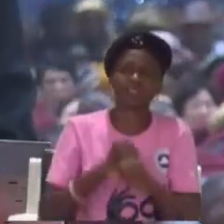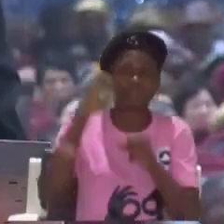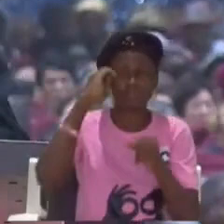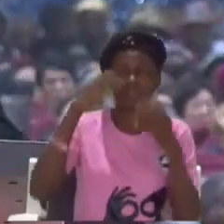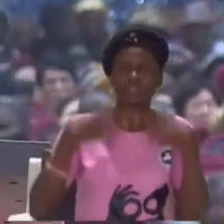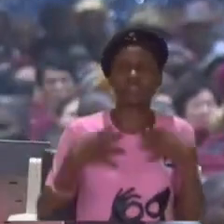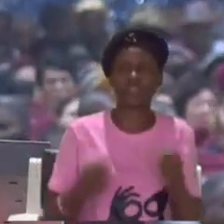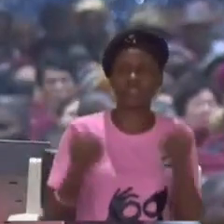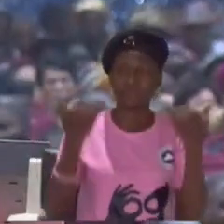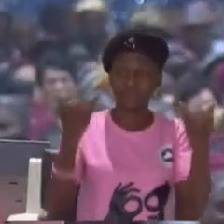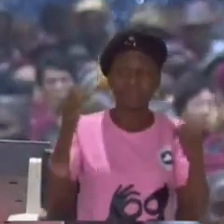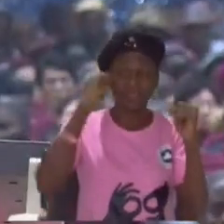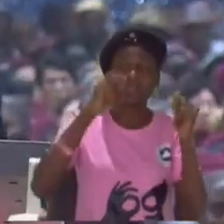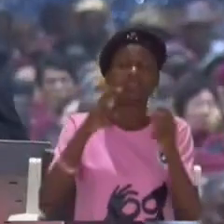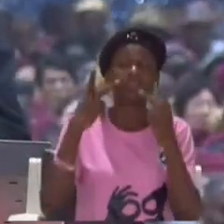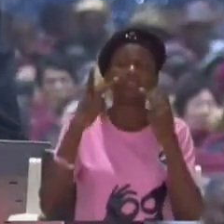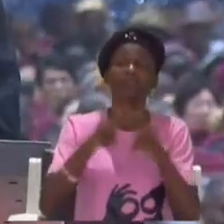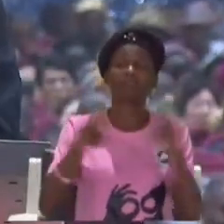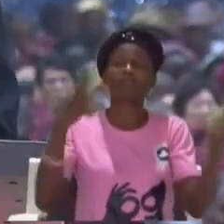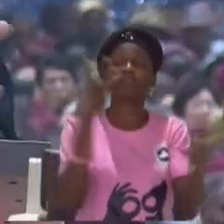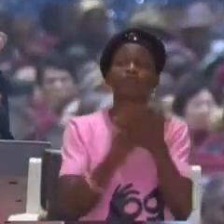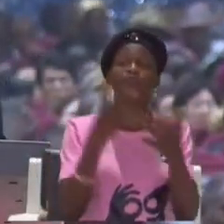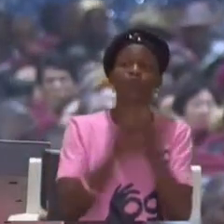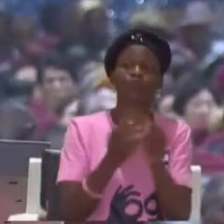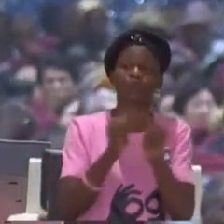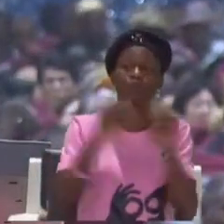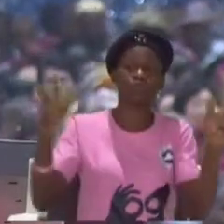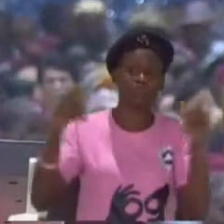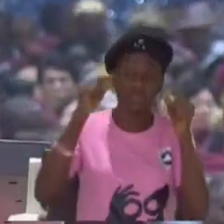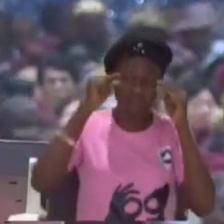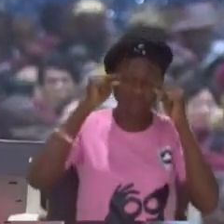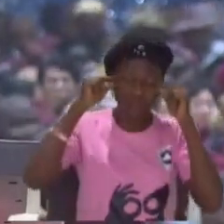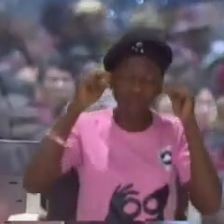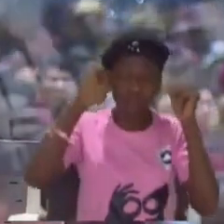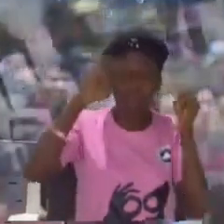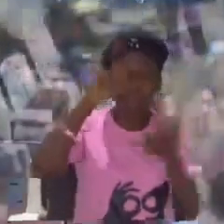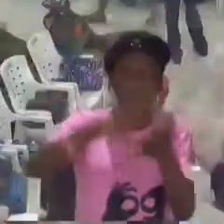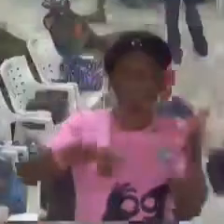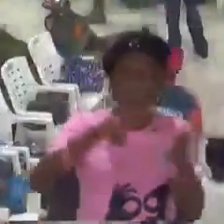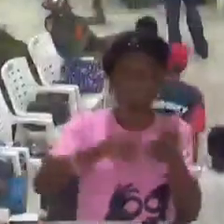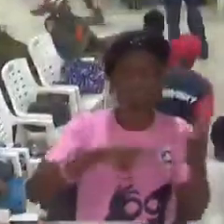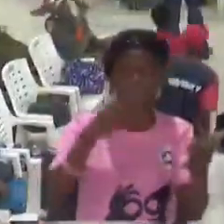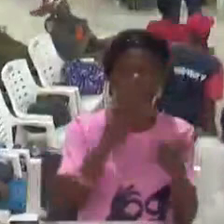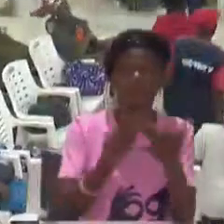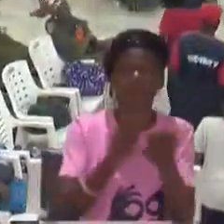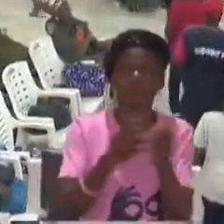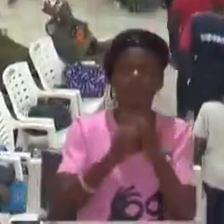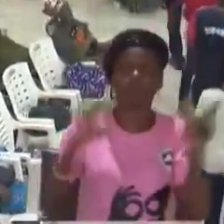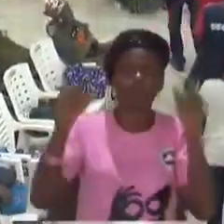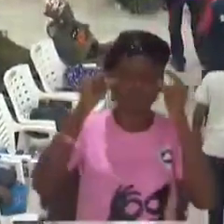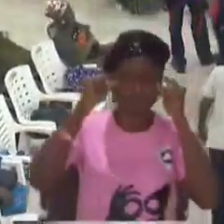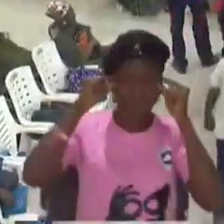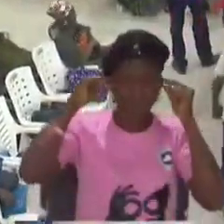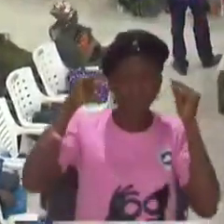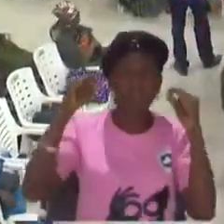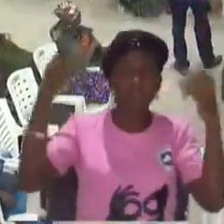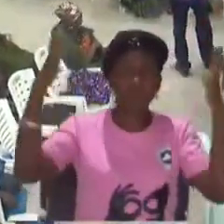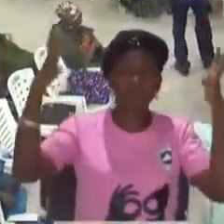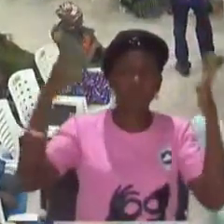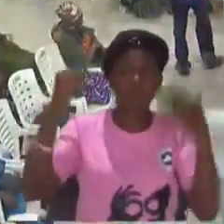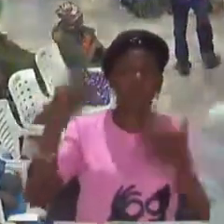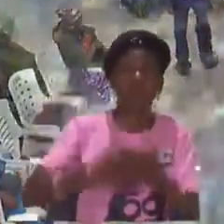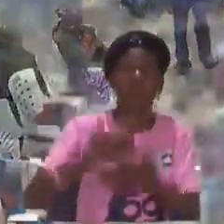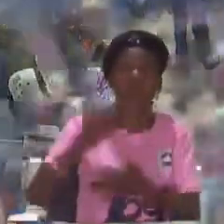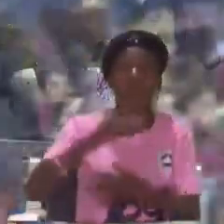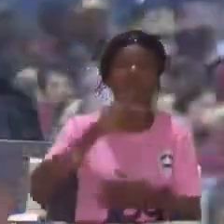see very well and is already reading without the aid of glasses. The next